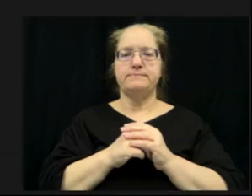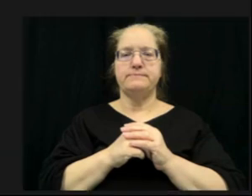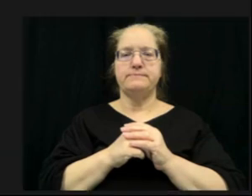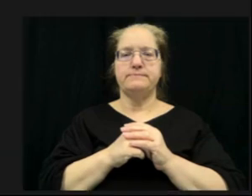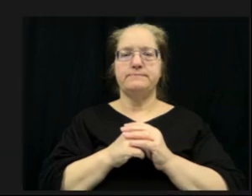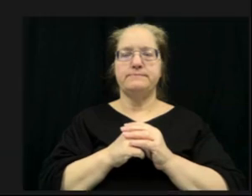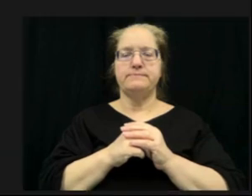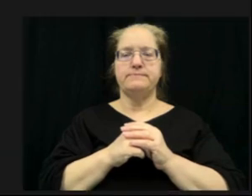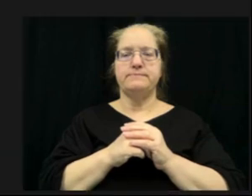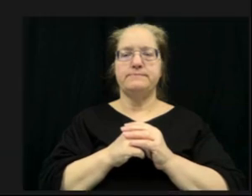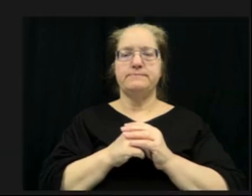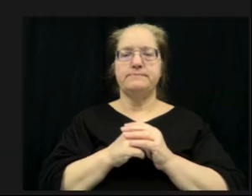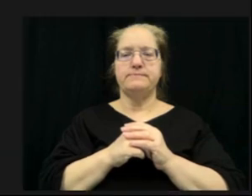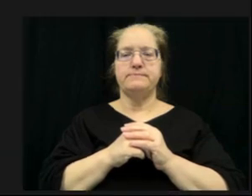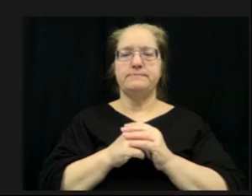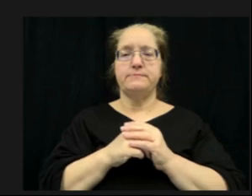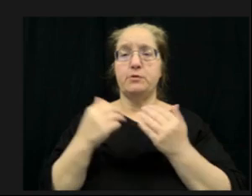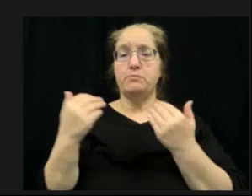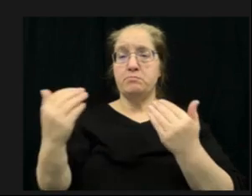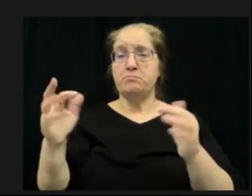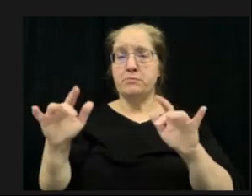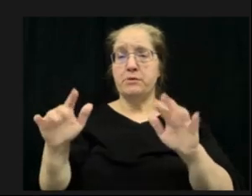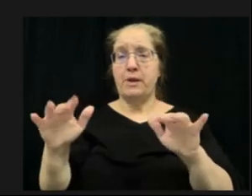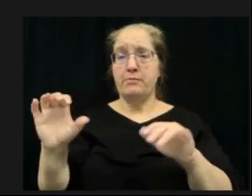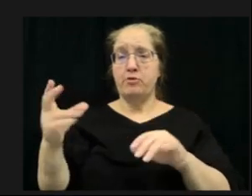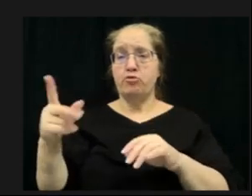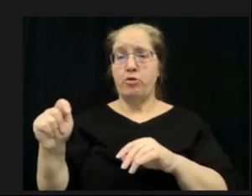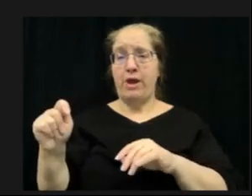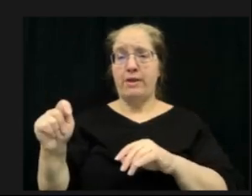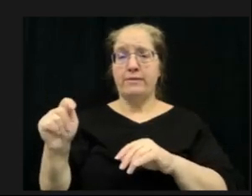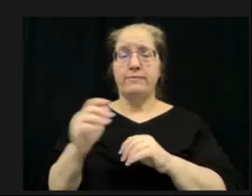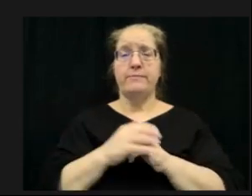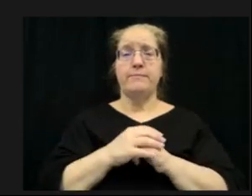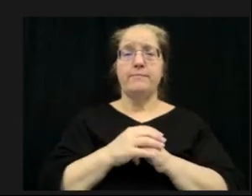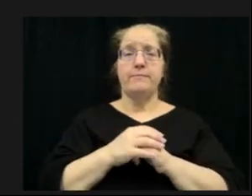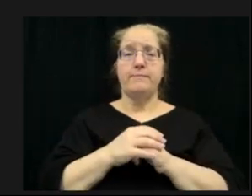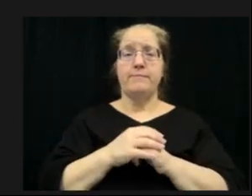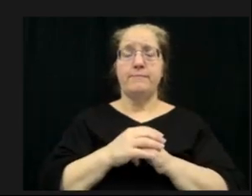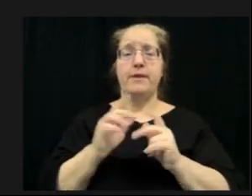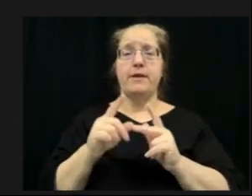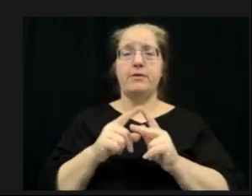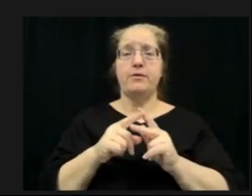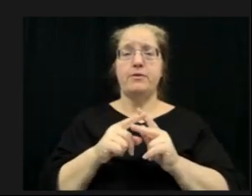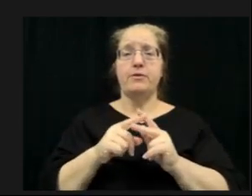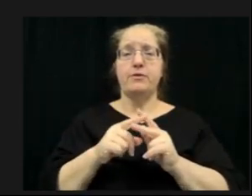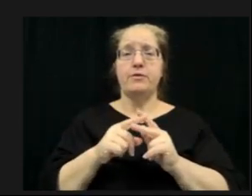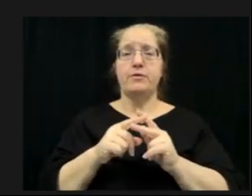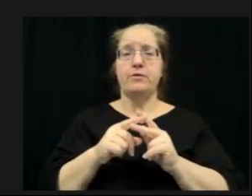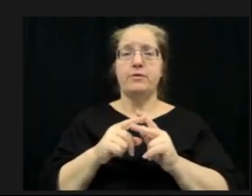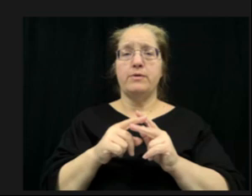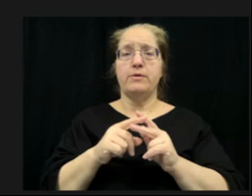So while participants are taking some time to type, I can start with some of the questions that were